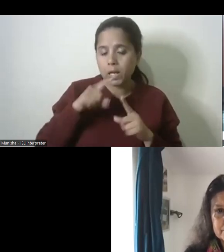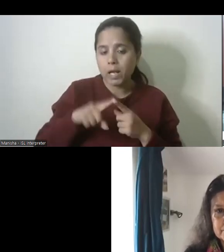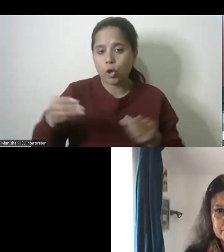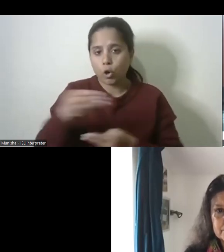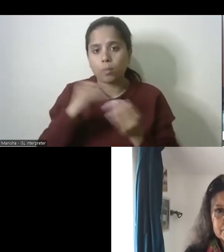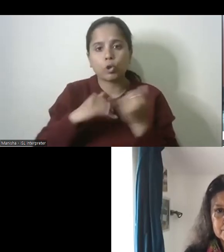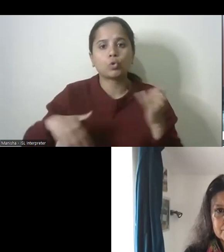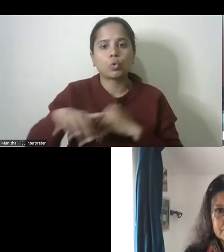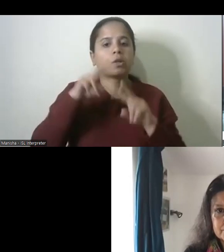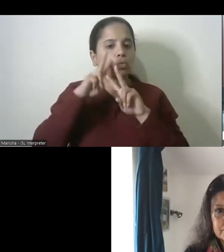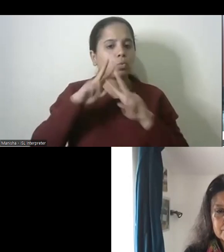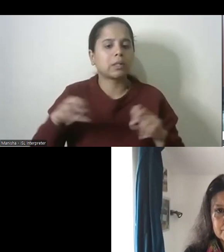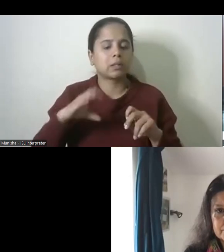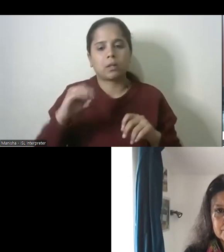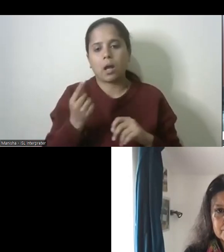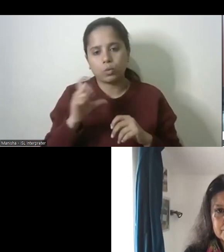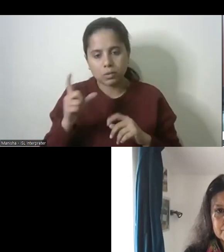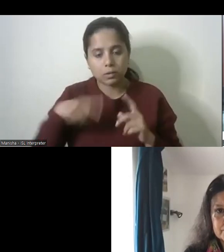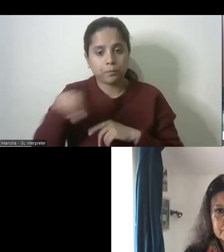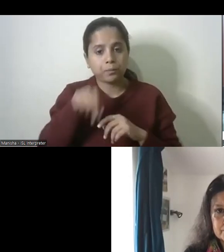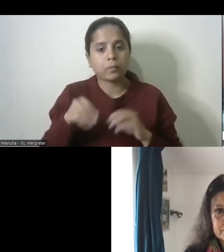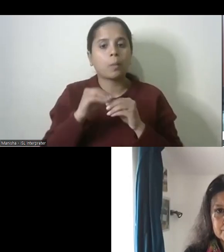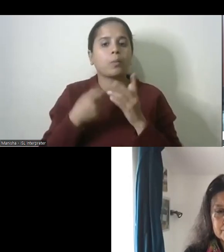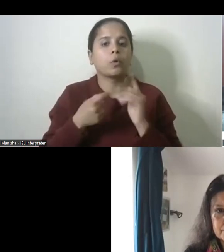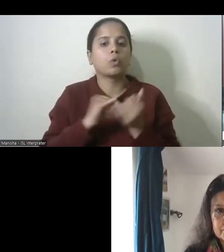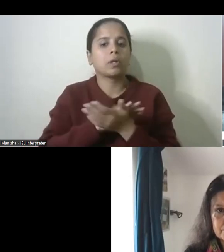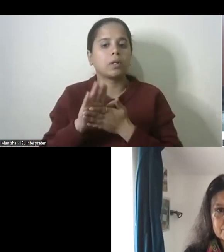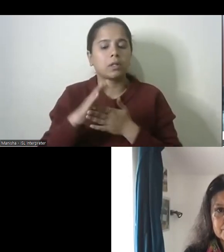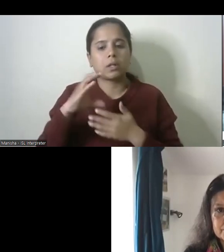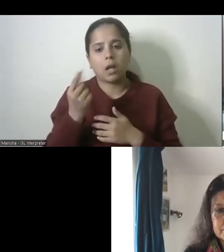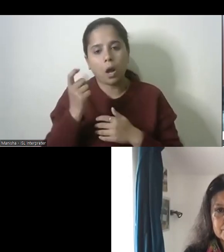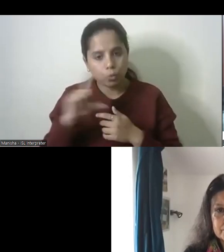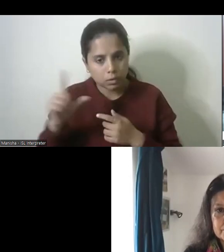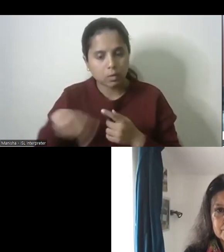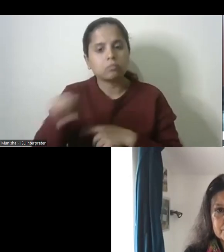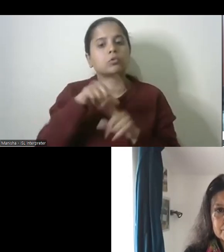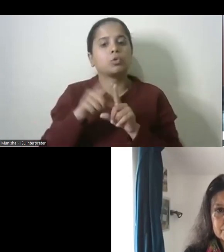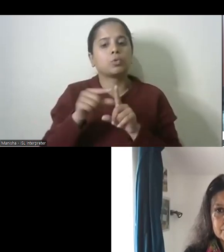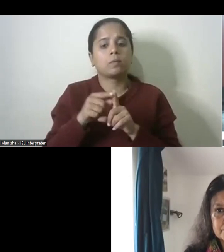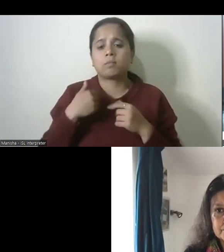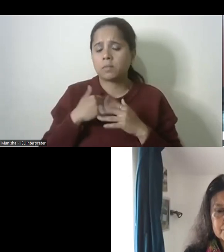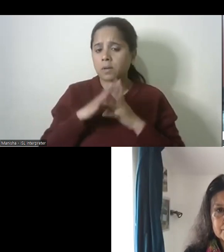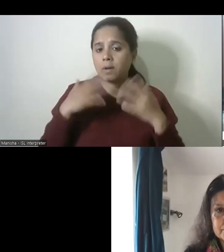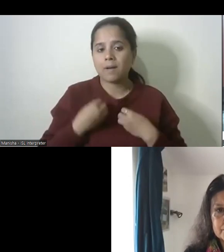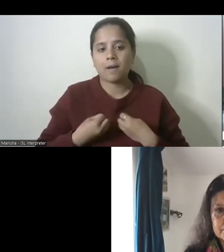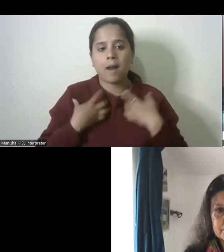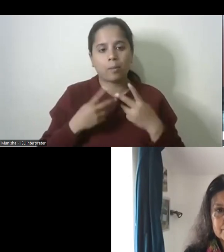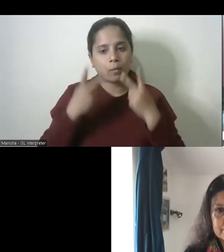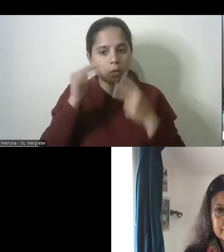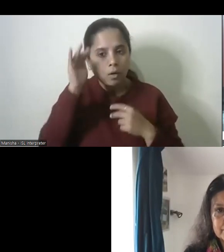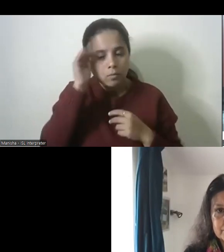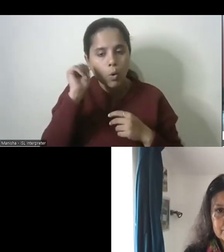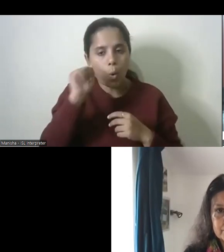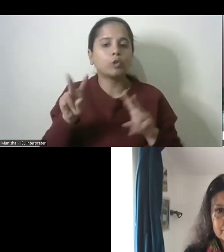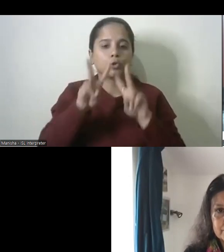Research Council, the British Academy, and the Werner Grand Foundation. We'll be very glad to listen to your insights on the